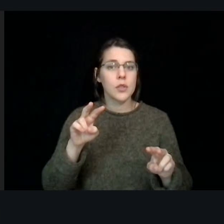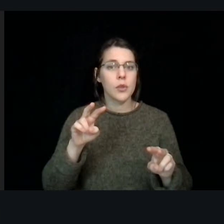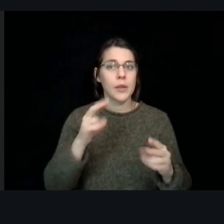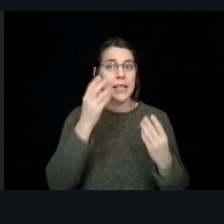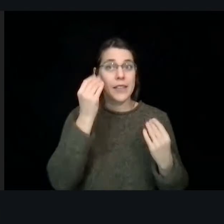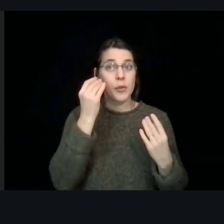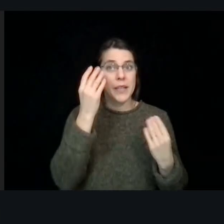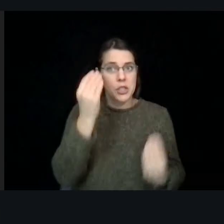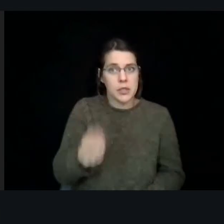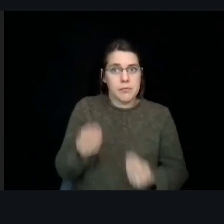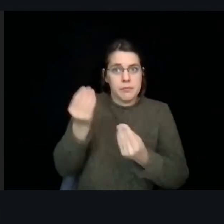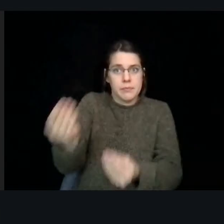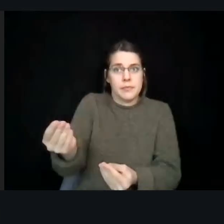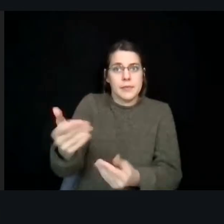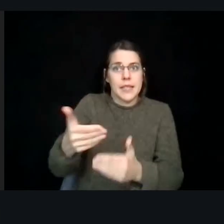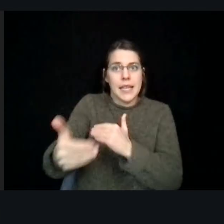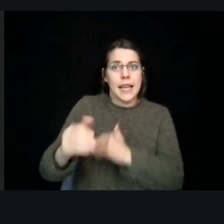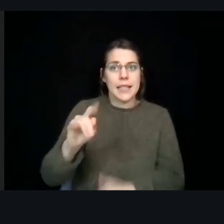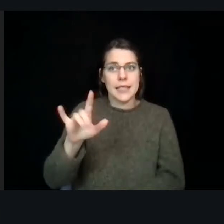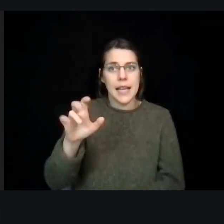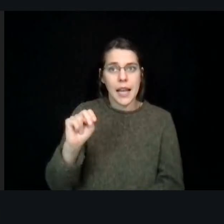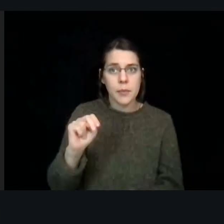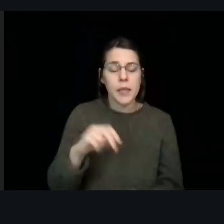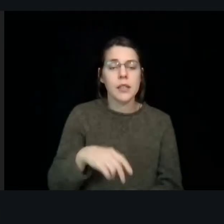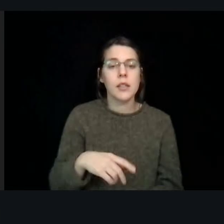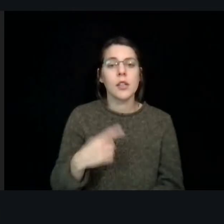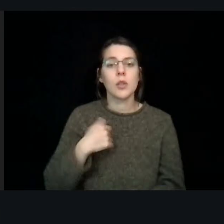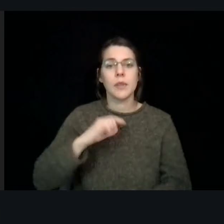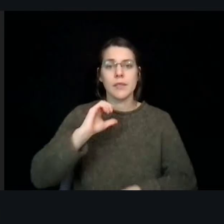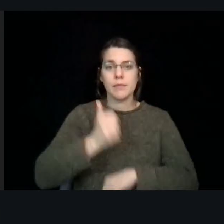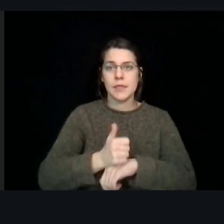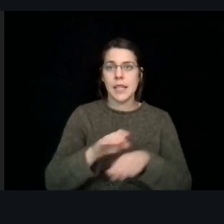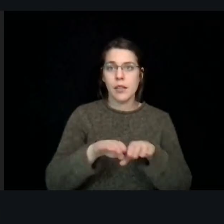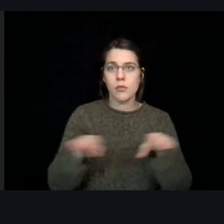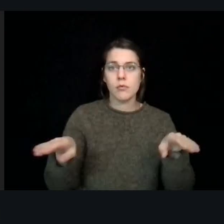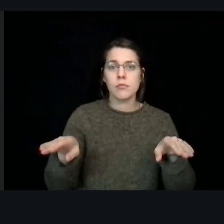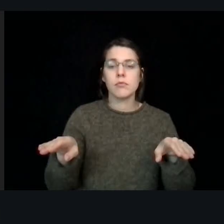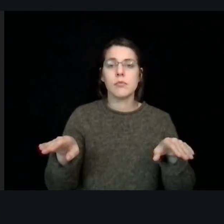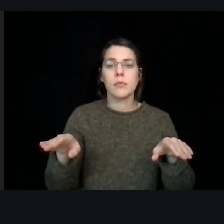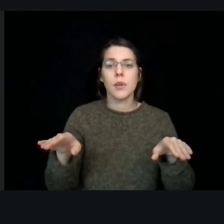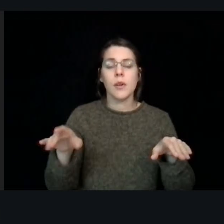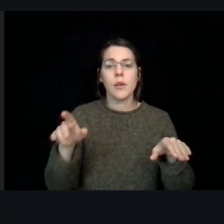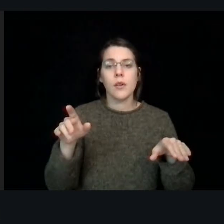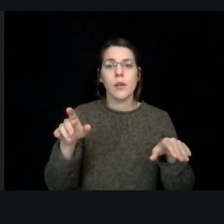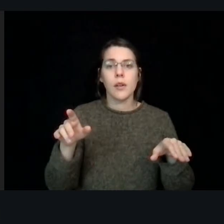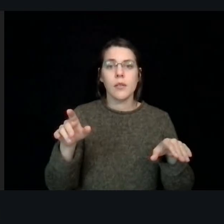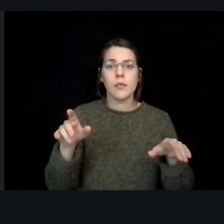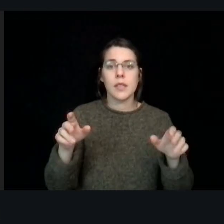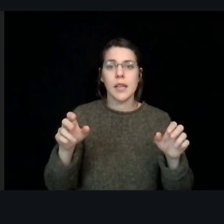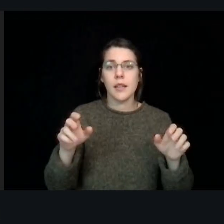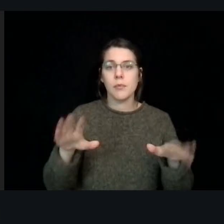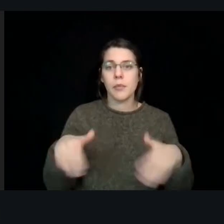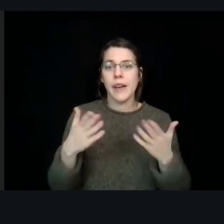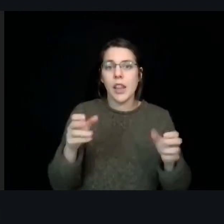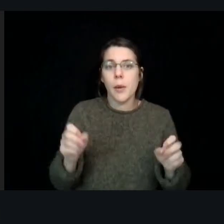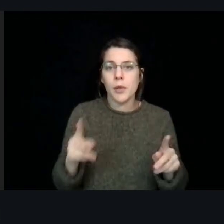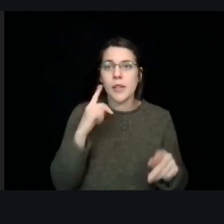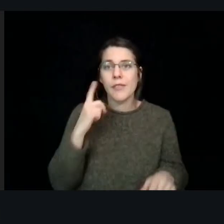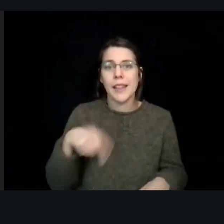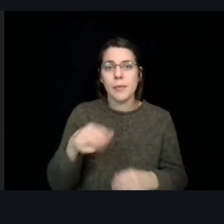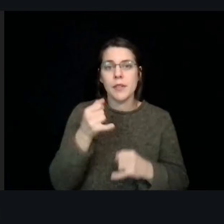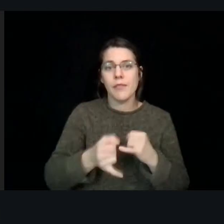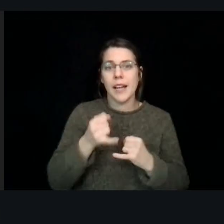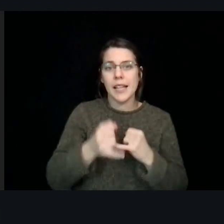administration, where we have laid the groundwork and the opportunity for them to finalize on appointments and launch operations of the city's youth